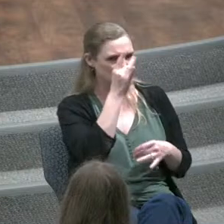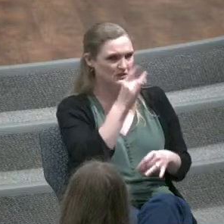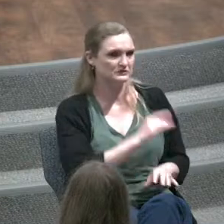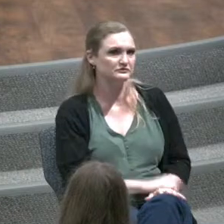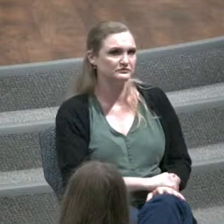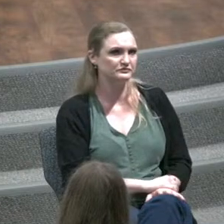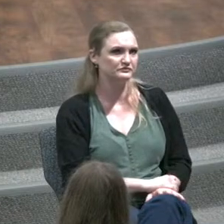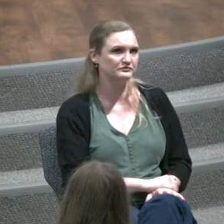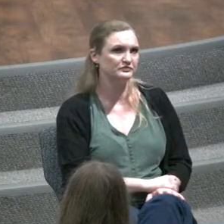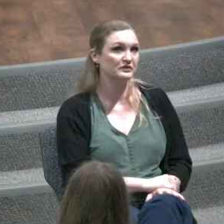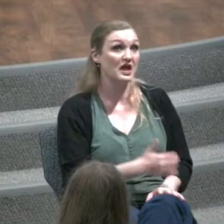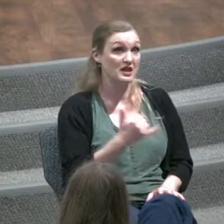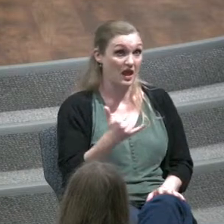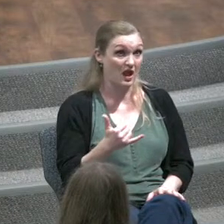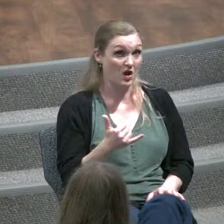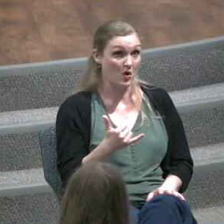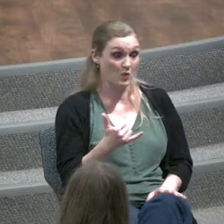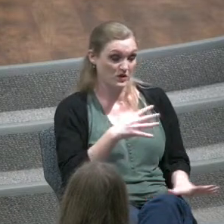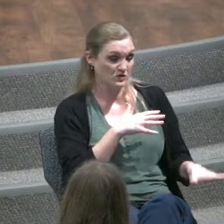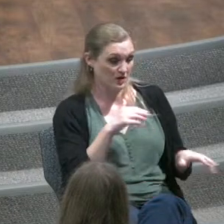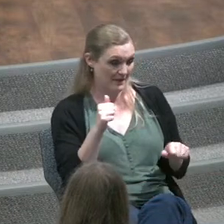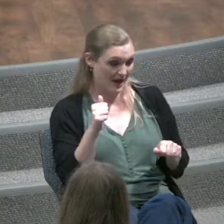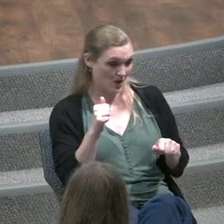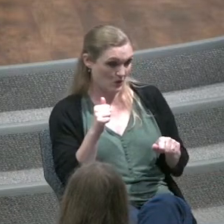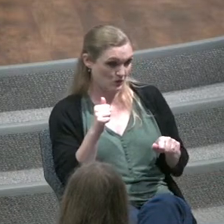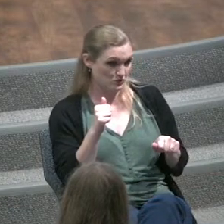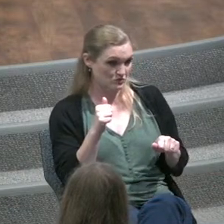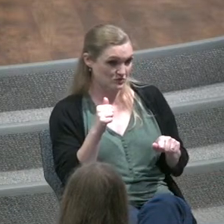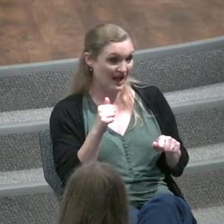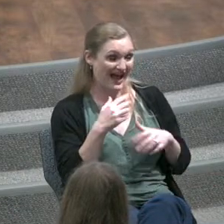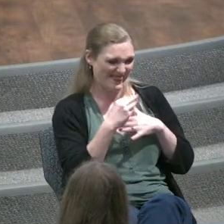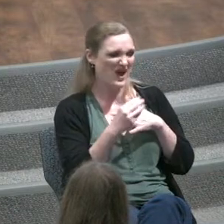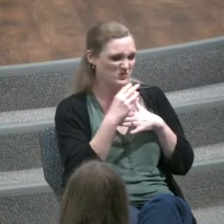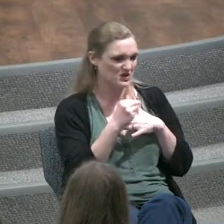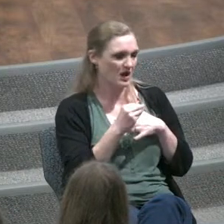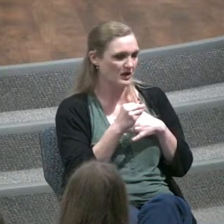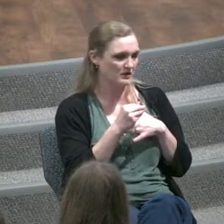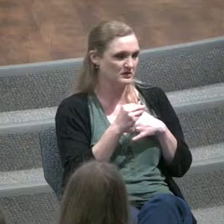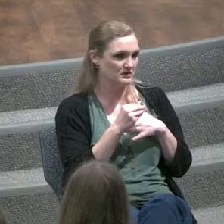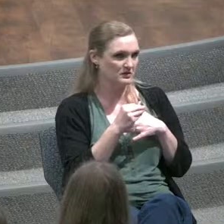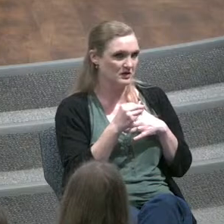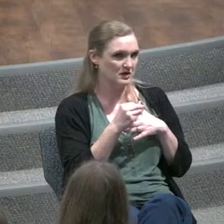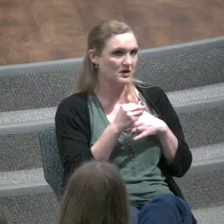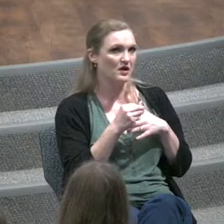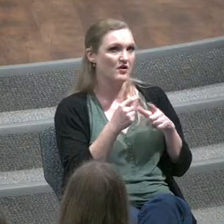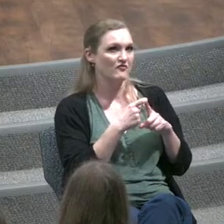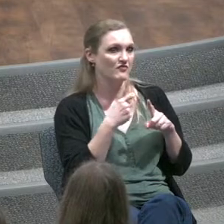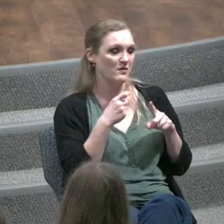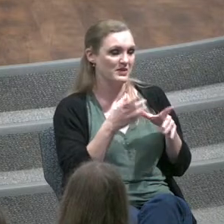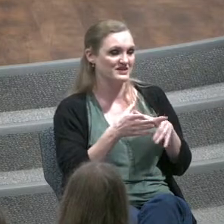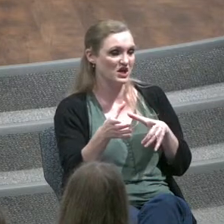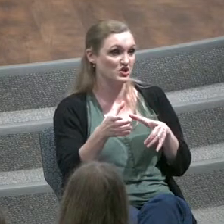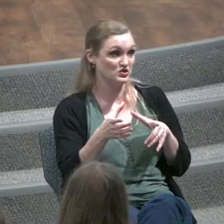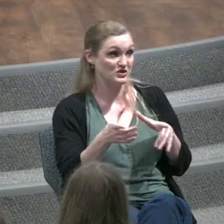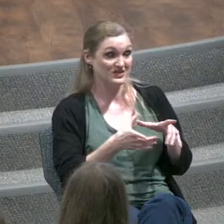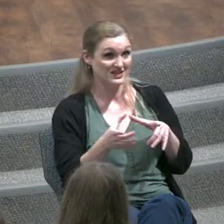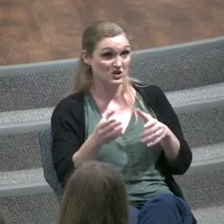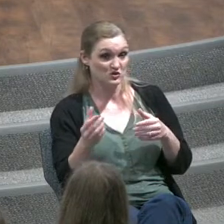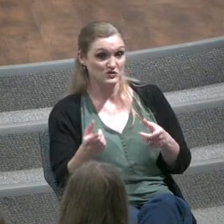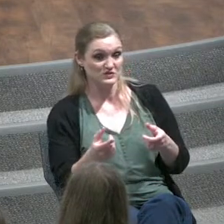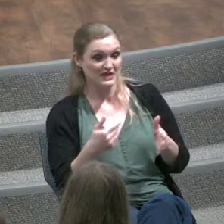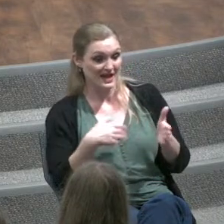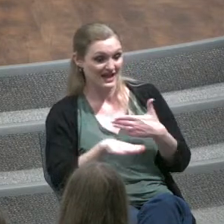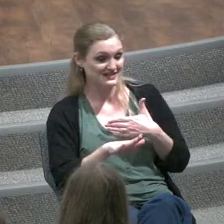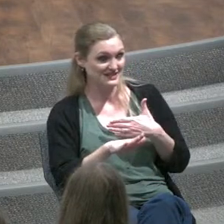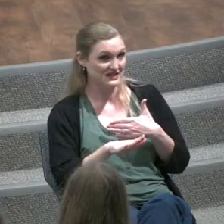see. Now, when you come out back on the outside, out of one of the tunnels come out